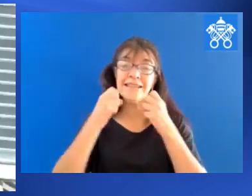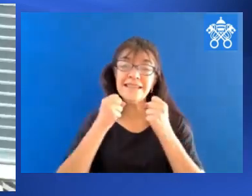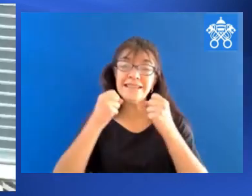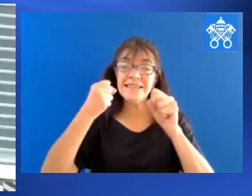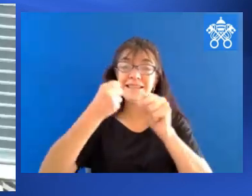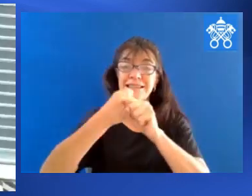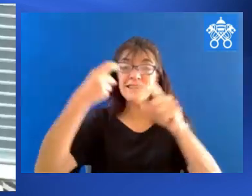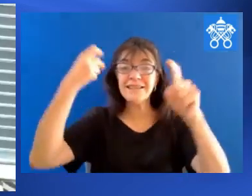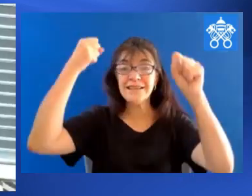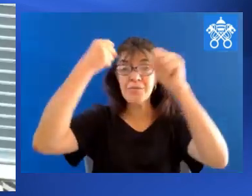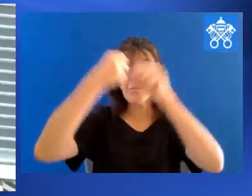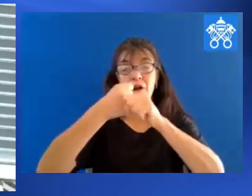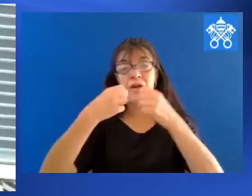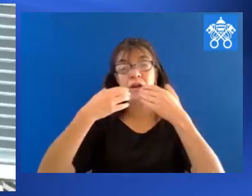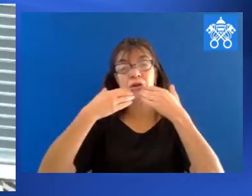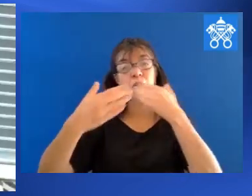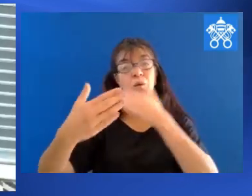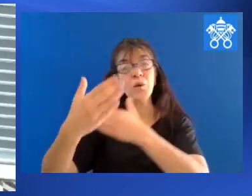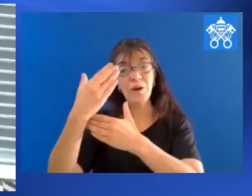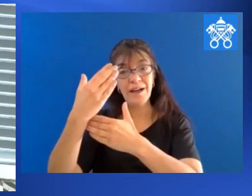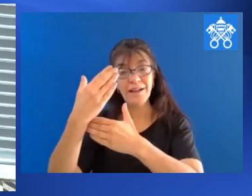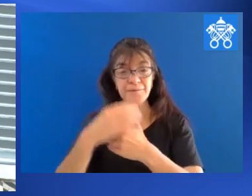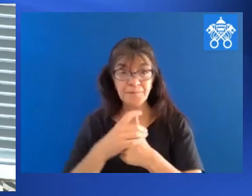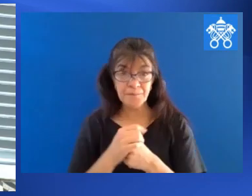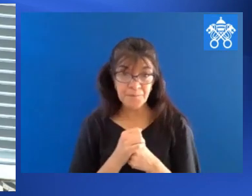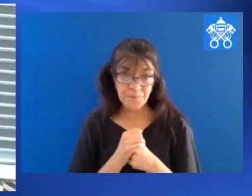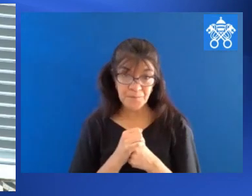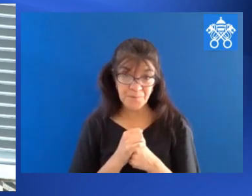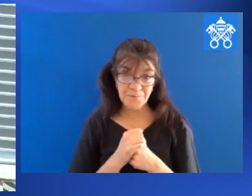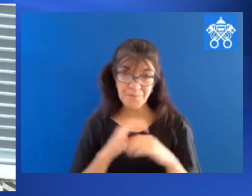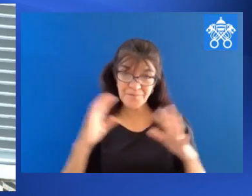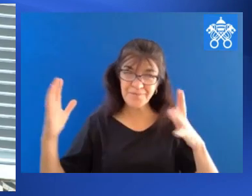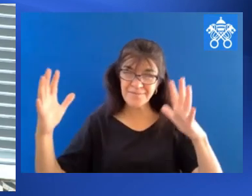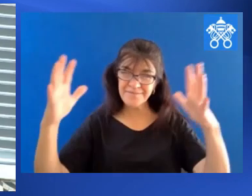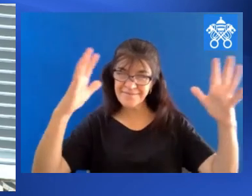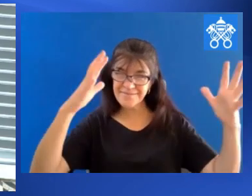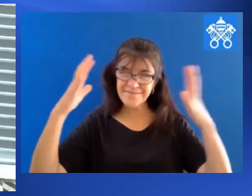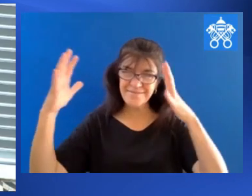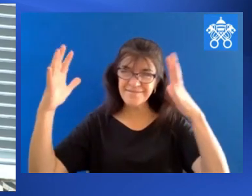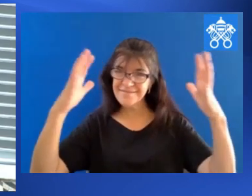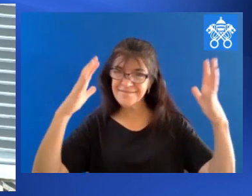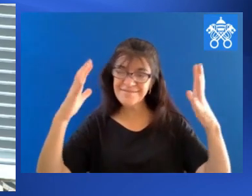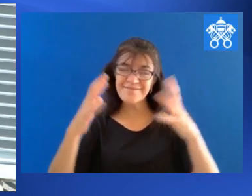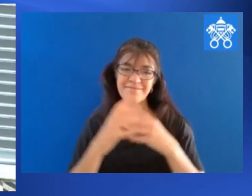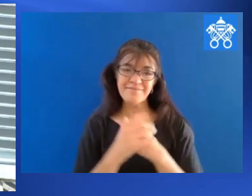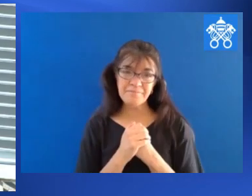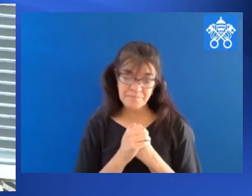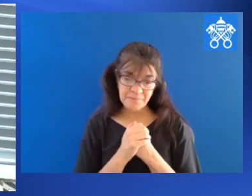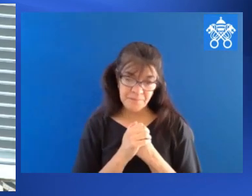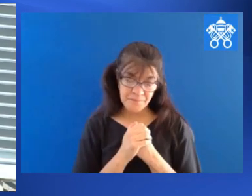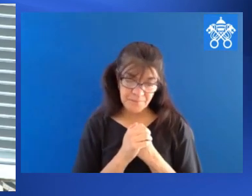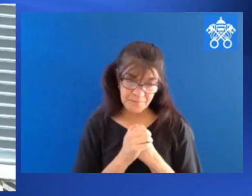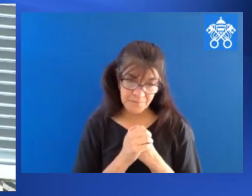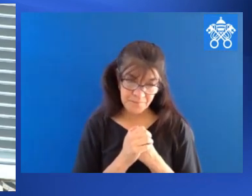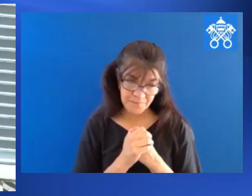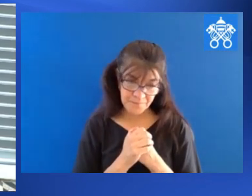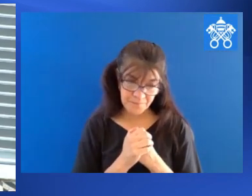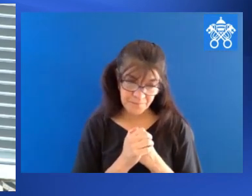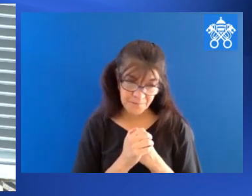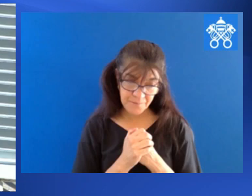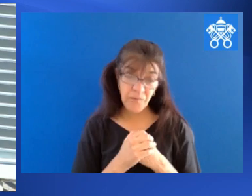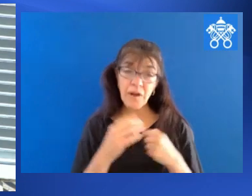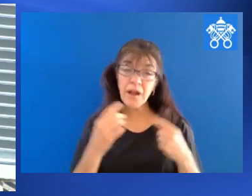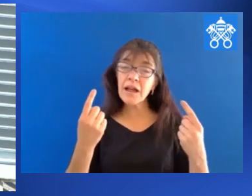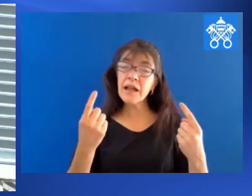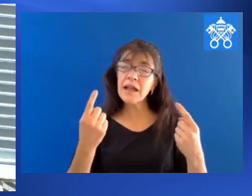Cari fratelli e sorelle, buongiorno. Dear brothers and sisters, good day.